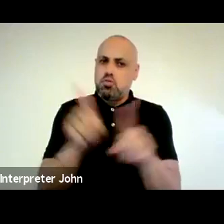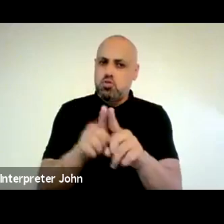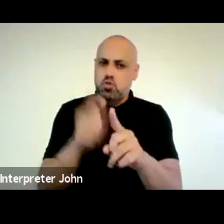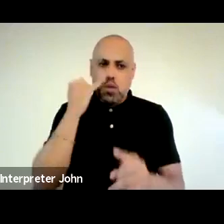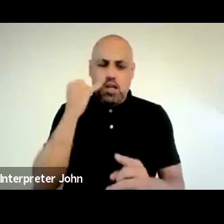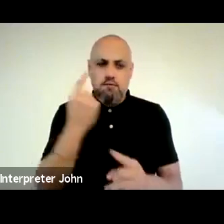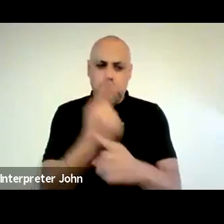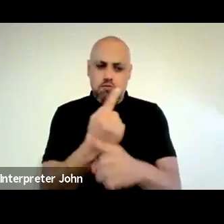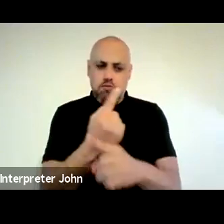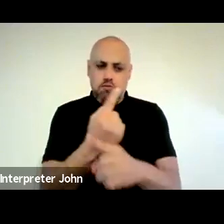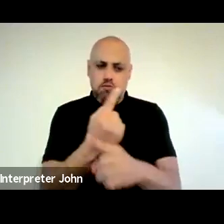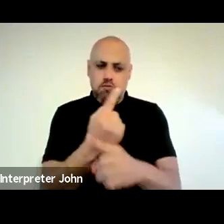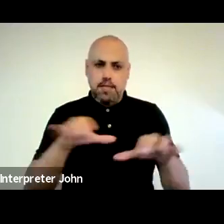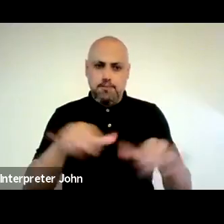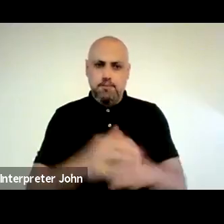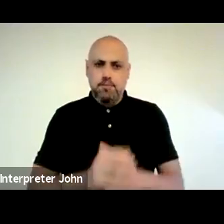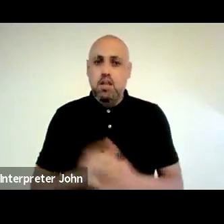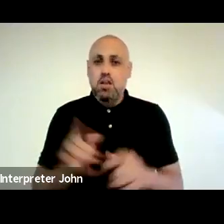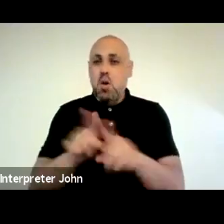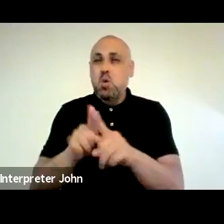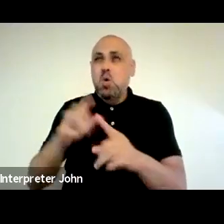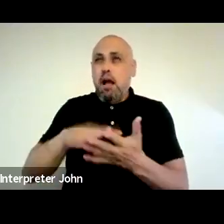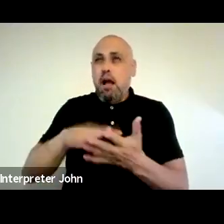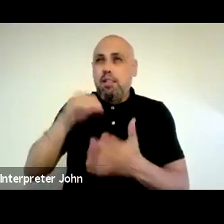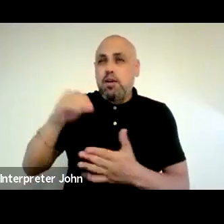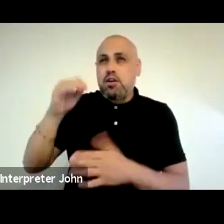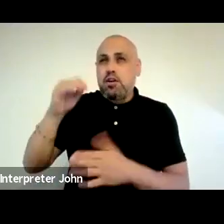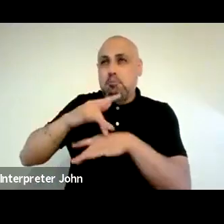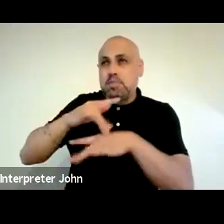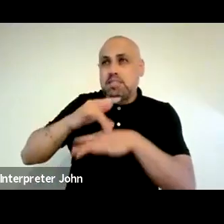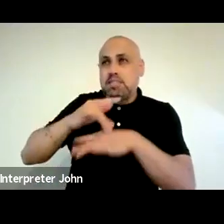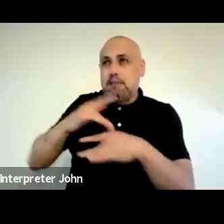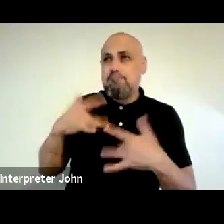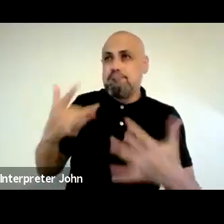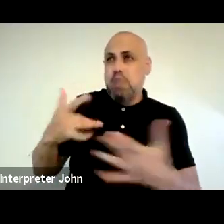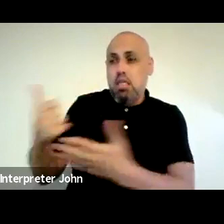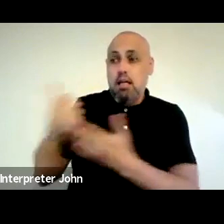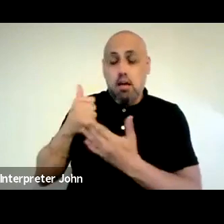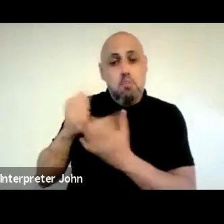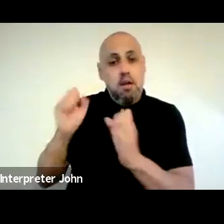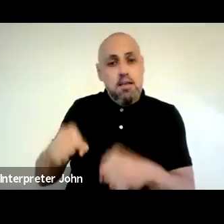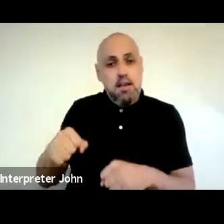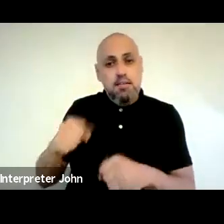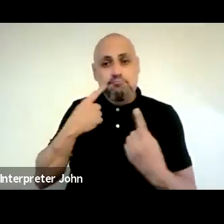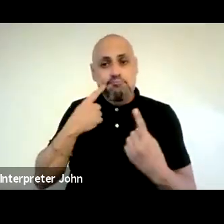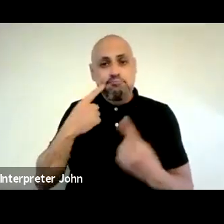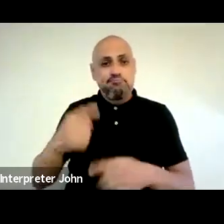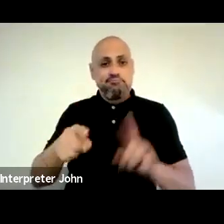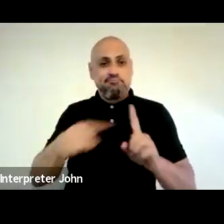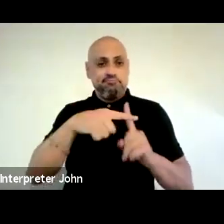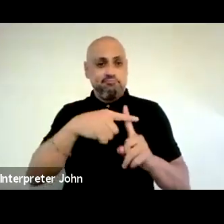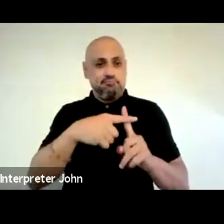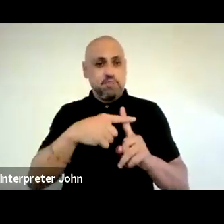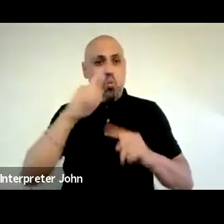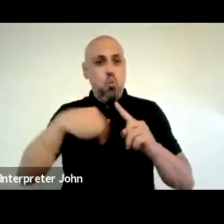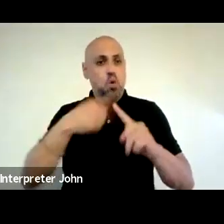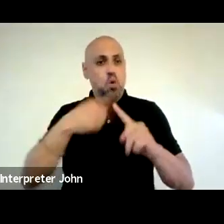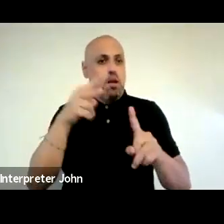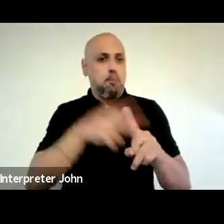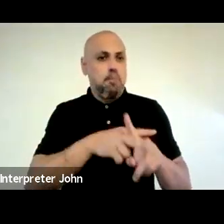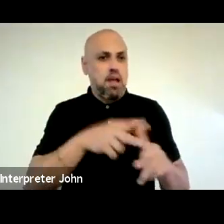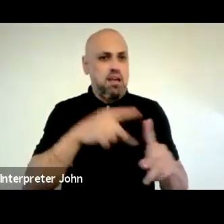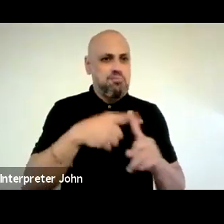Also, I learned that obsessive tendencies can be helpful and work to your advantage when applied in a positive way